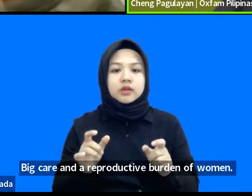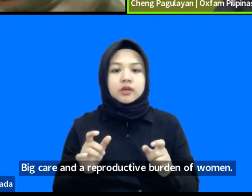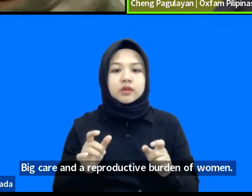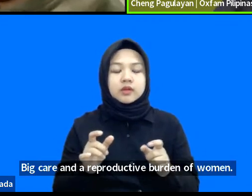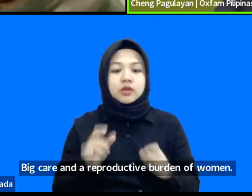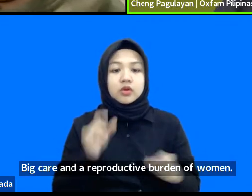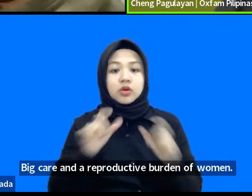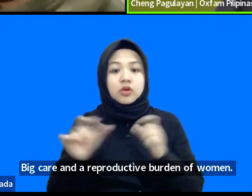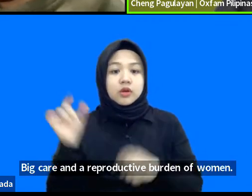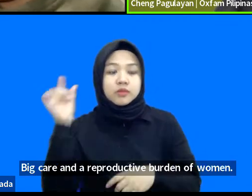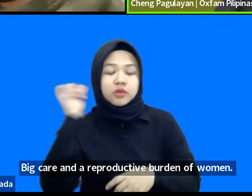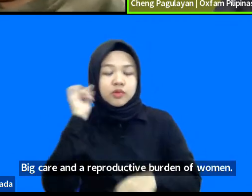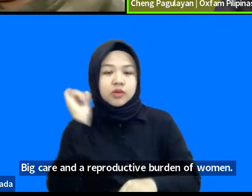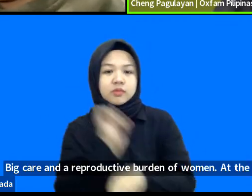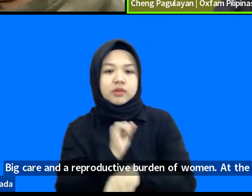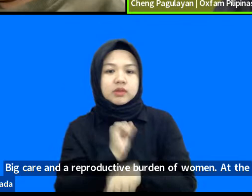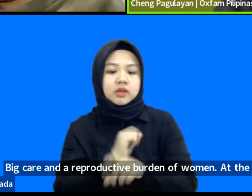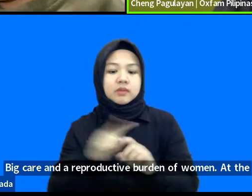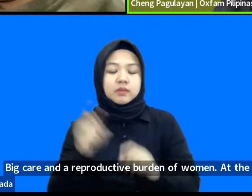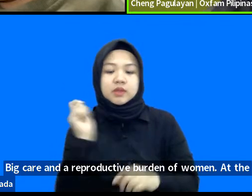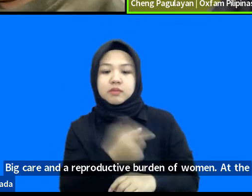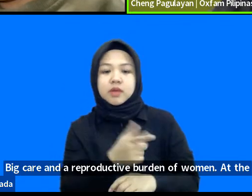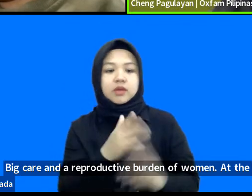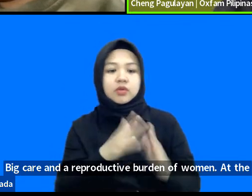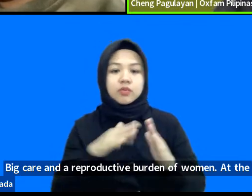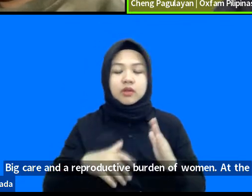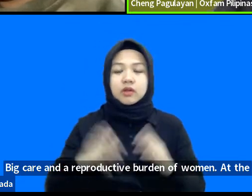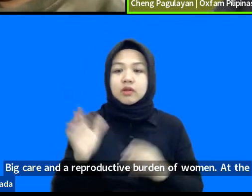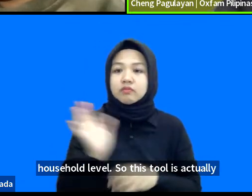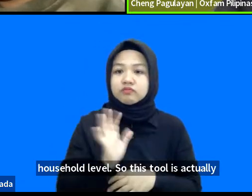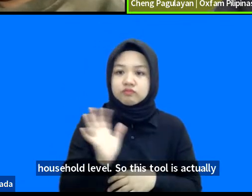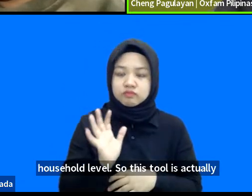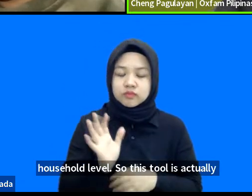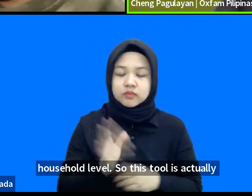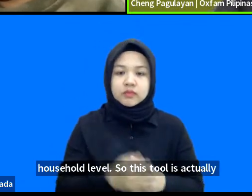household level. So this tool is actually more